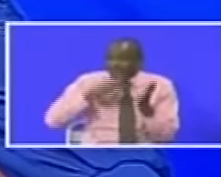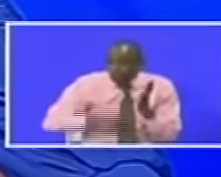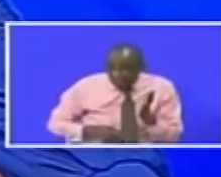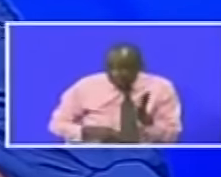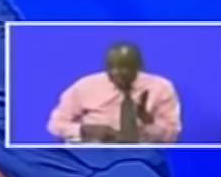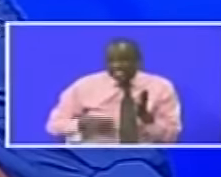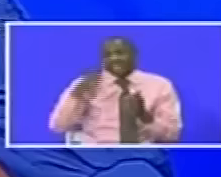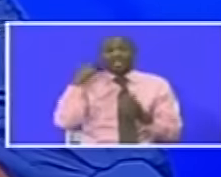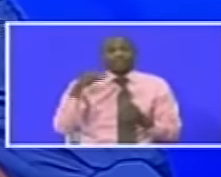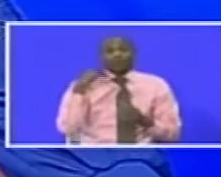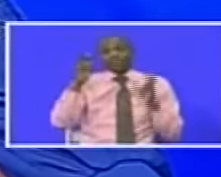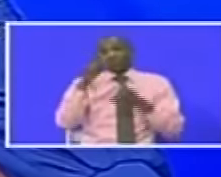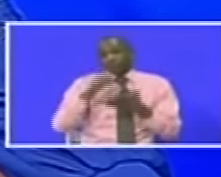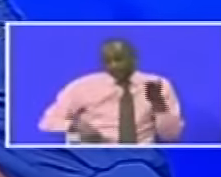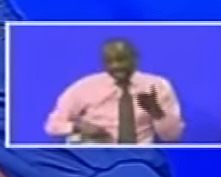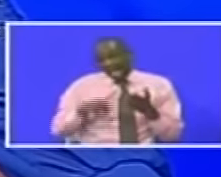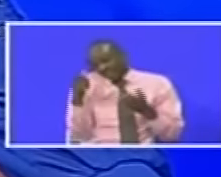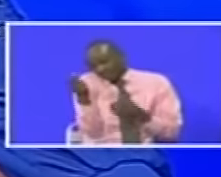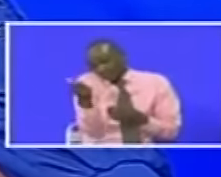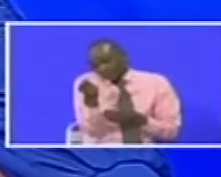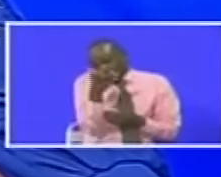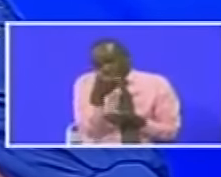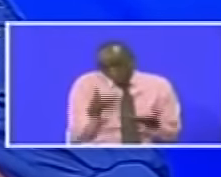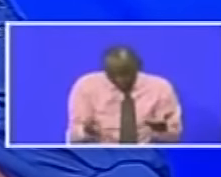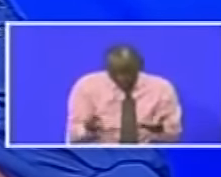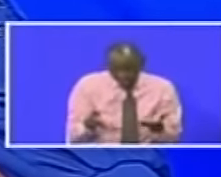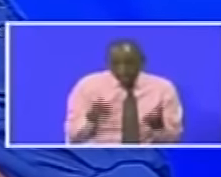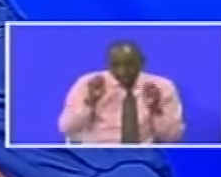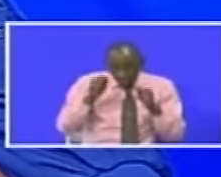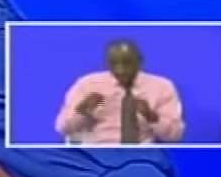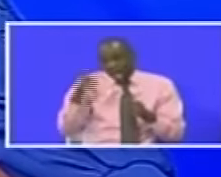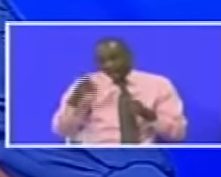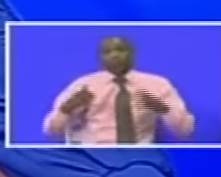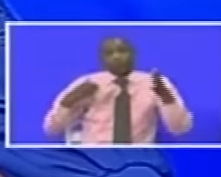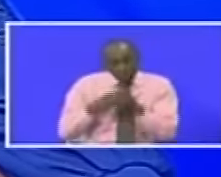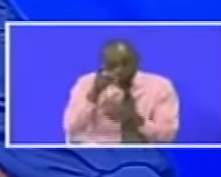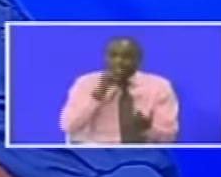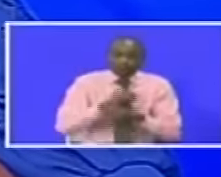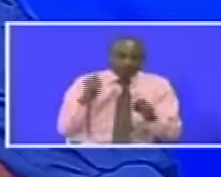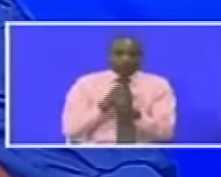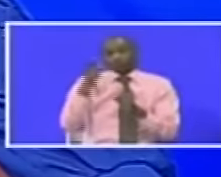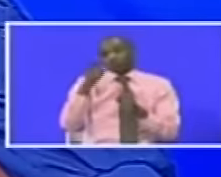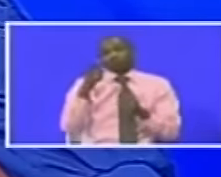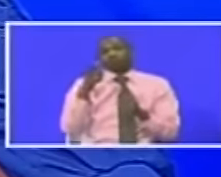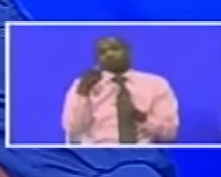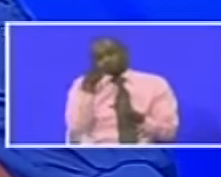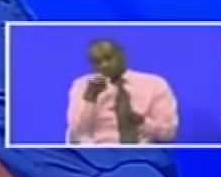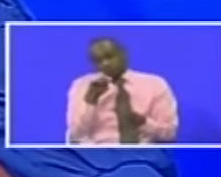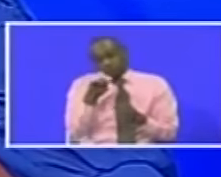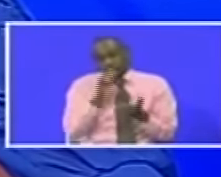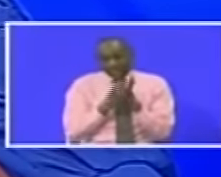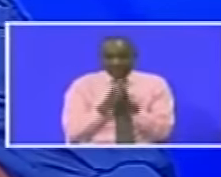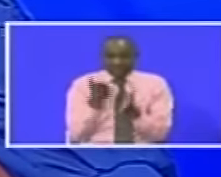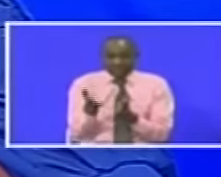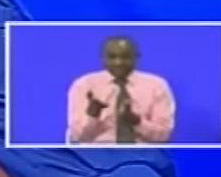of a criminal issue, there are few other things that should stop any Kenyan from seeking whatever public office they choose to run for.